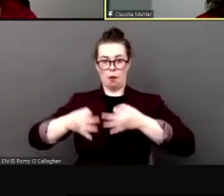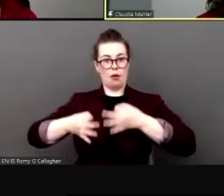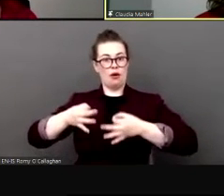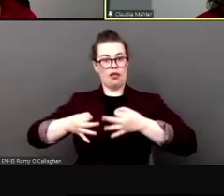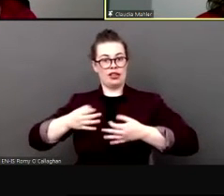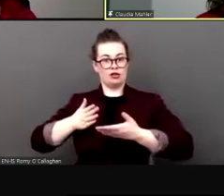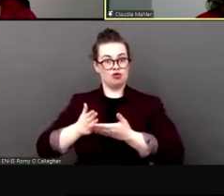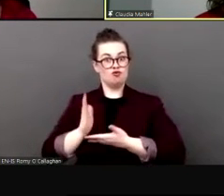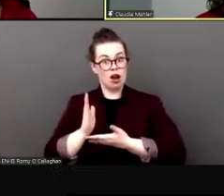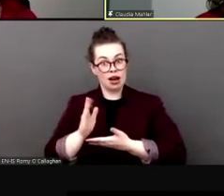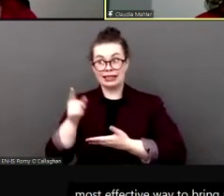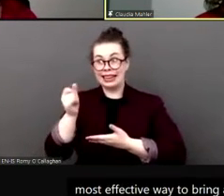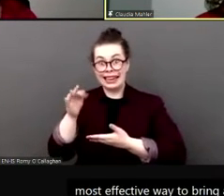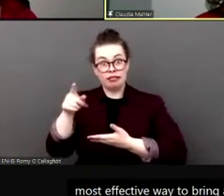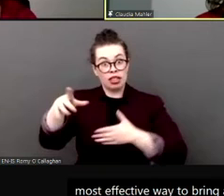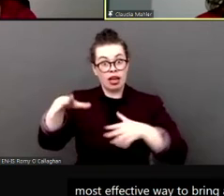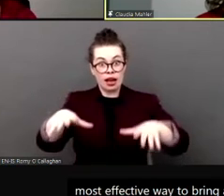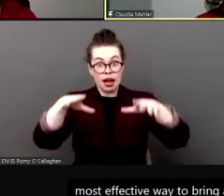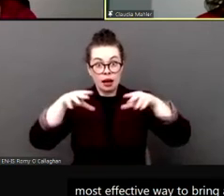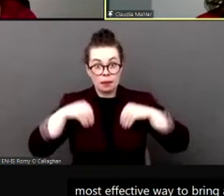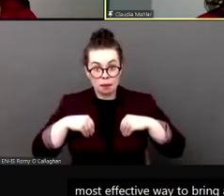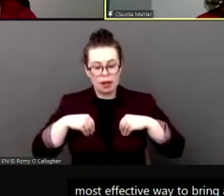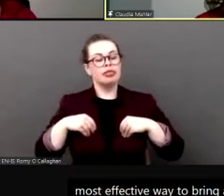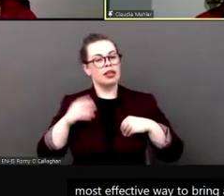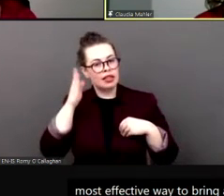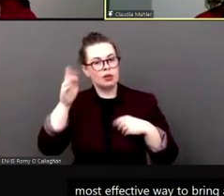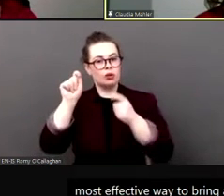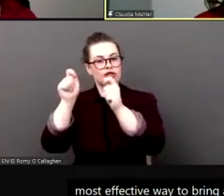is already required from our perspective.